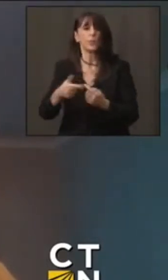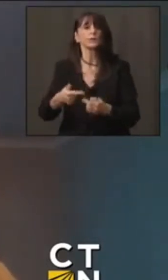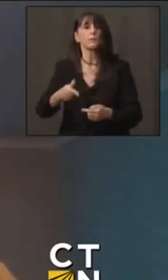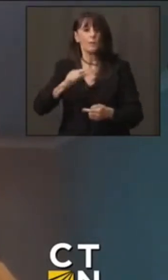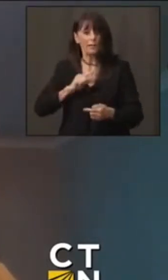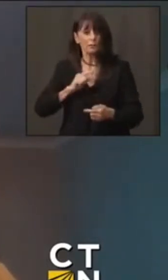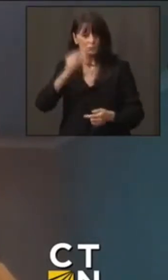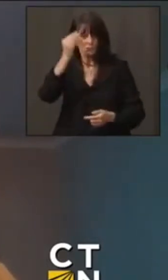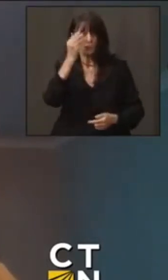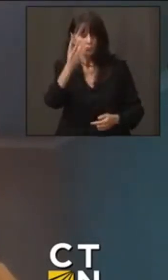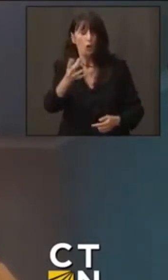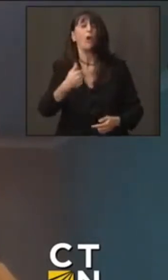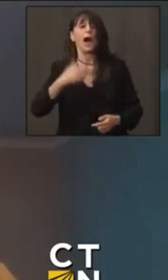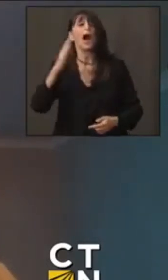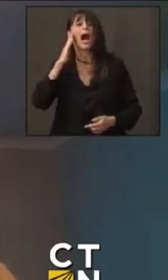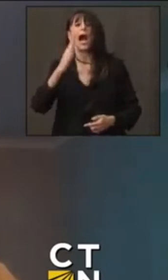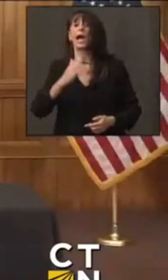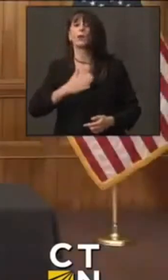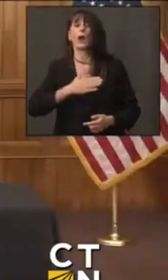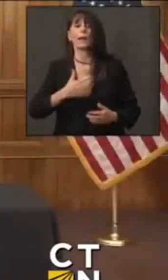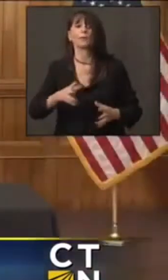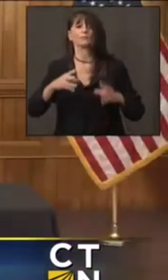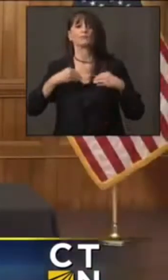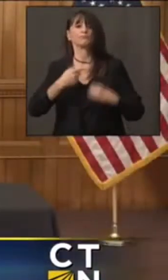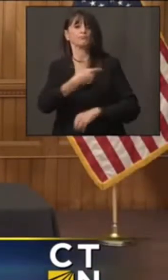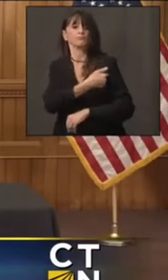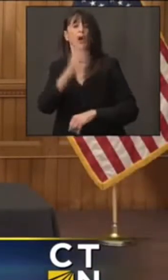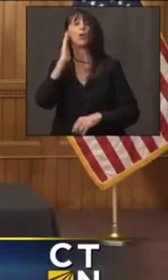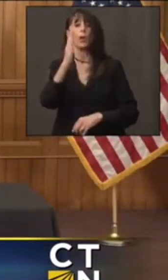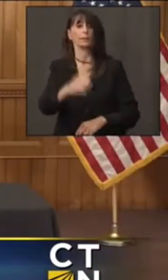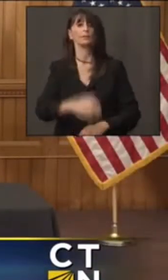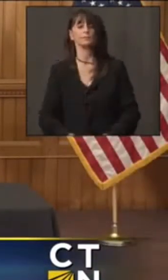vaccine. All right. Thank you.